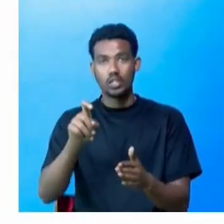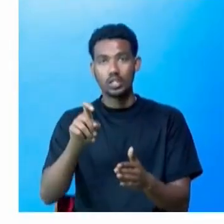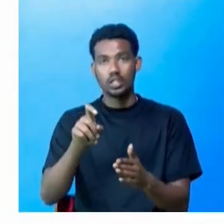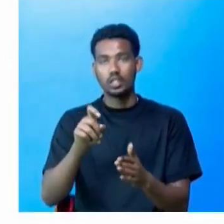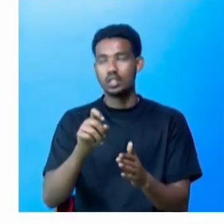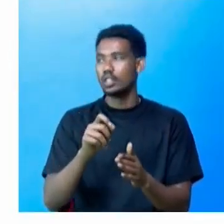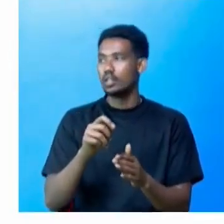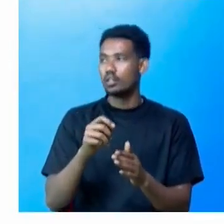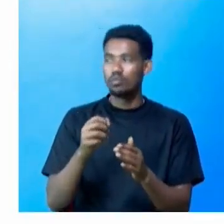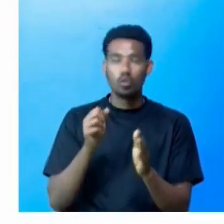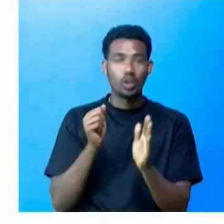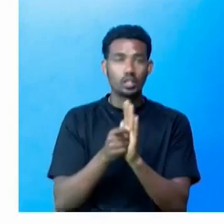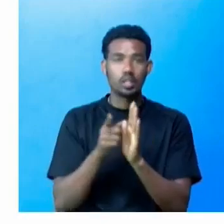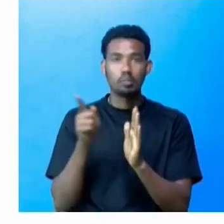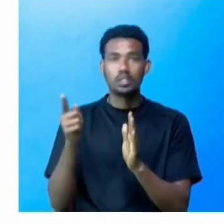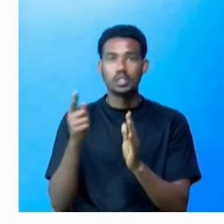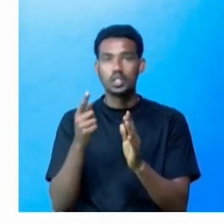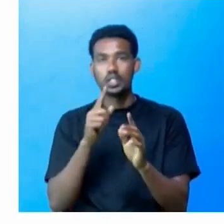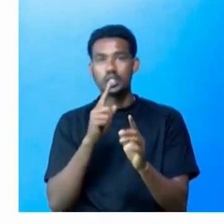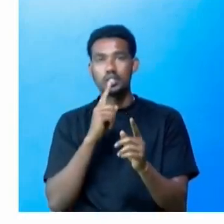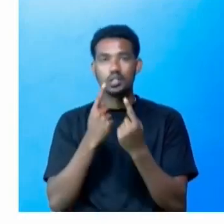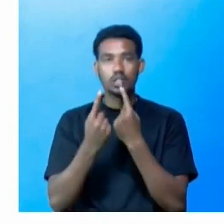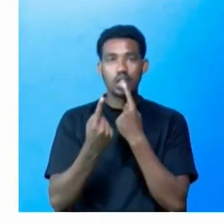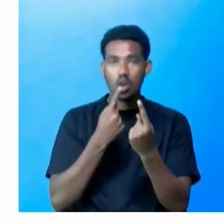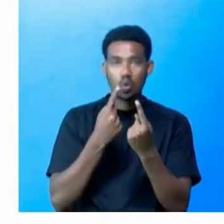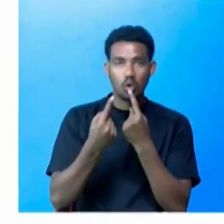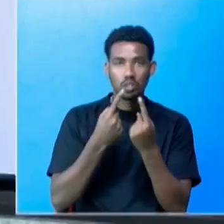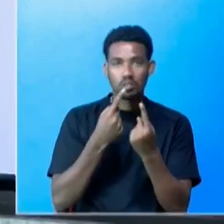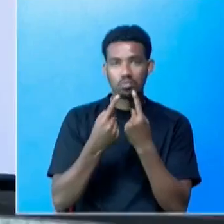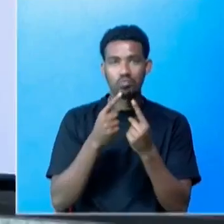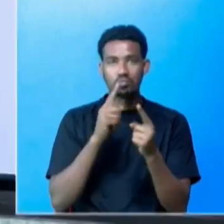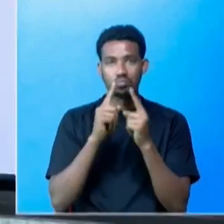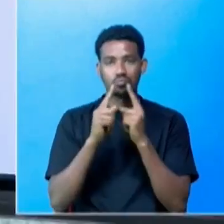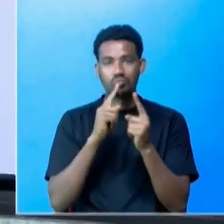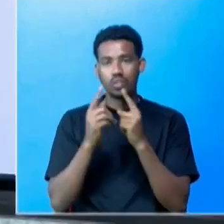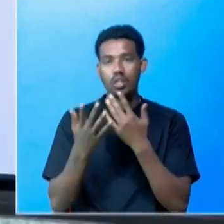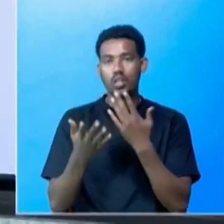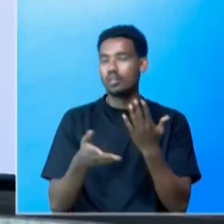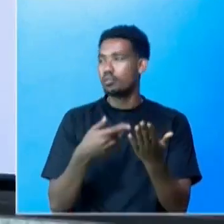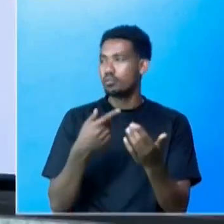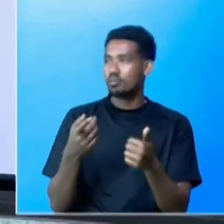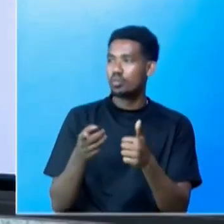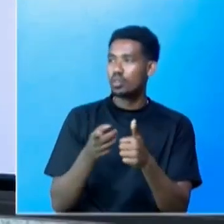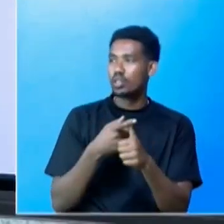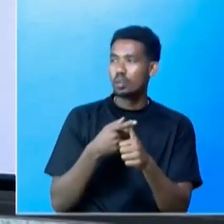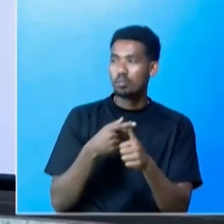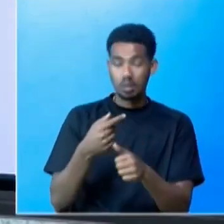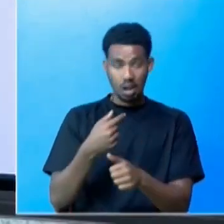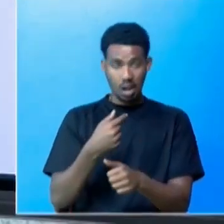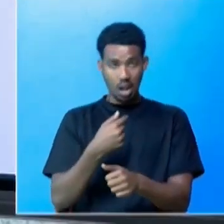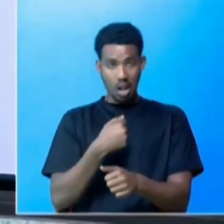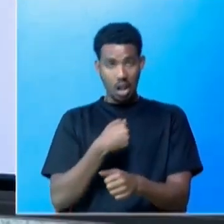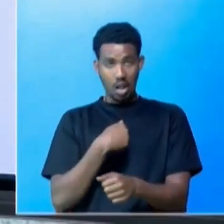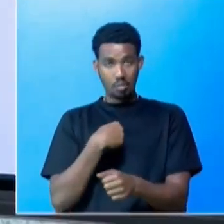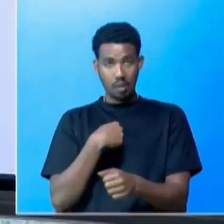is dialogue, for example, student B, here is student A, am I